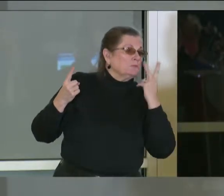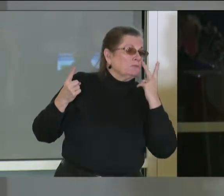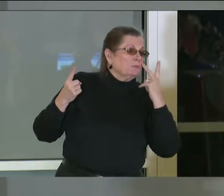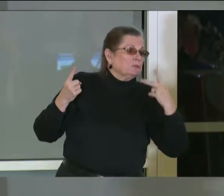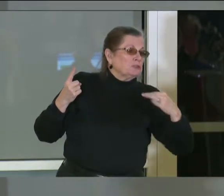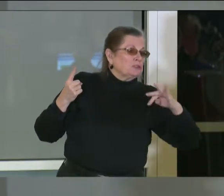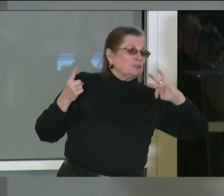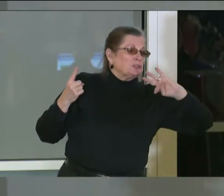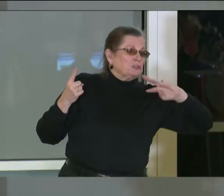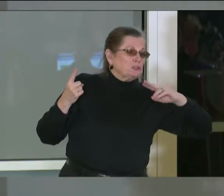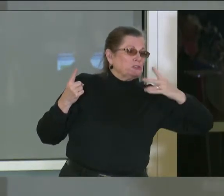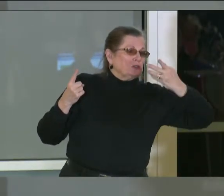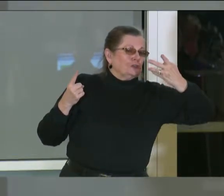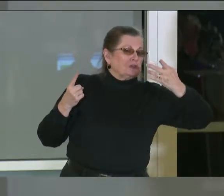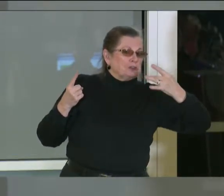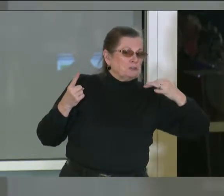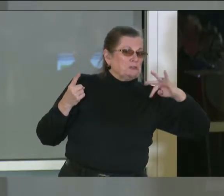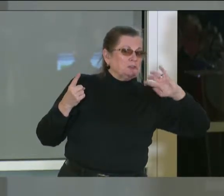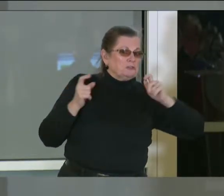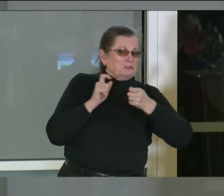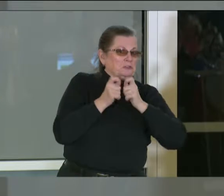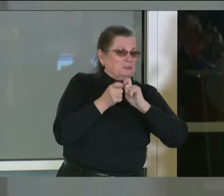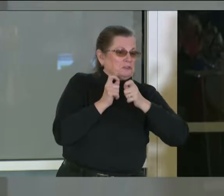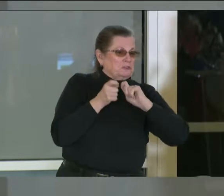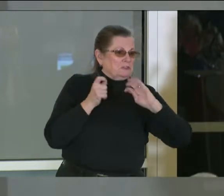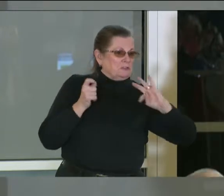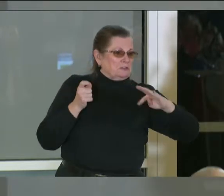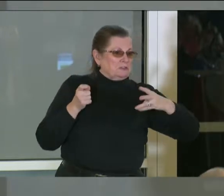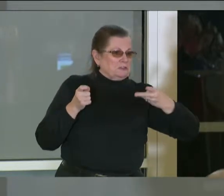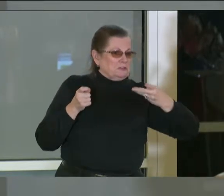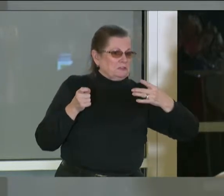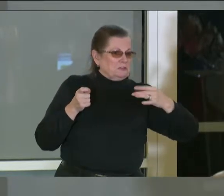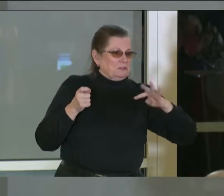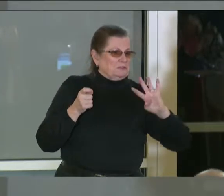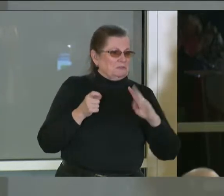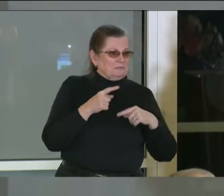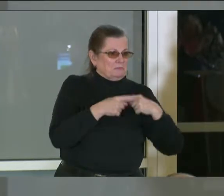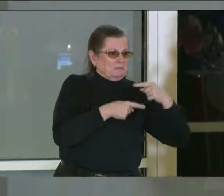mayor, and administration officials, if anything switched or not here.